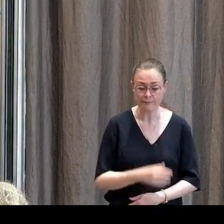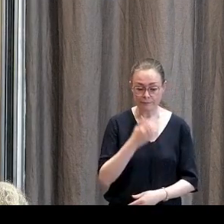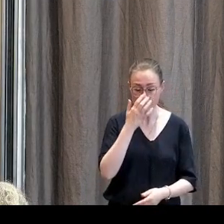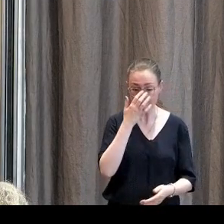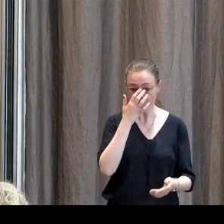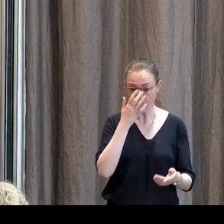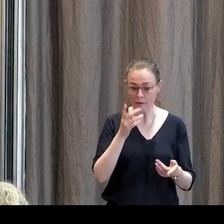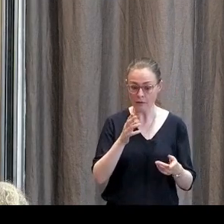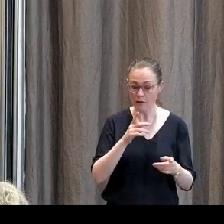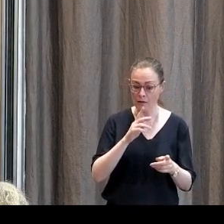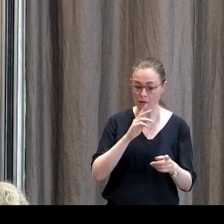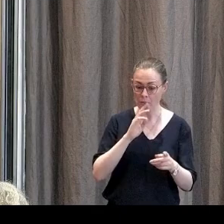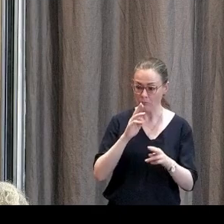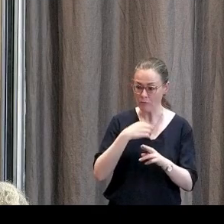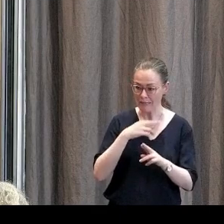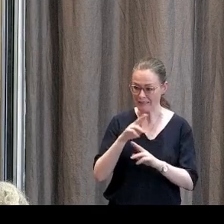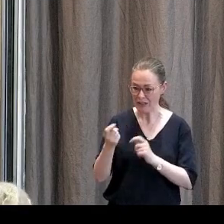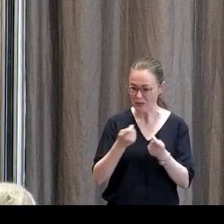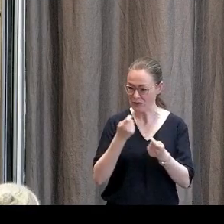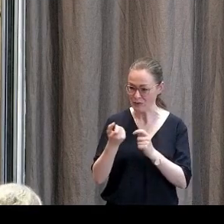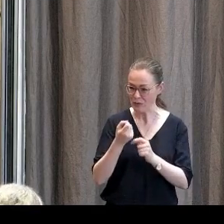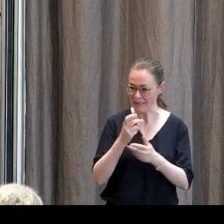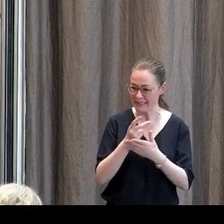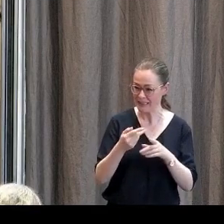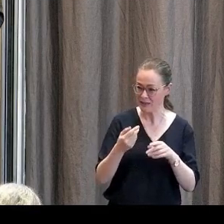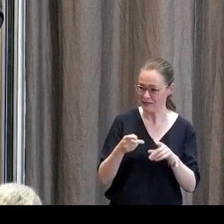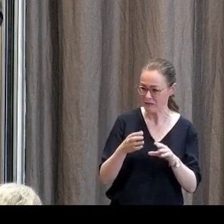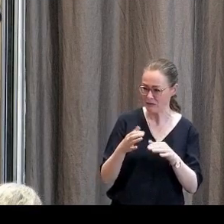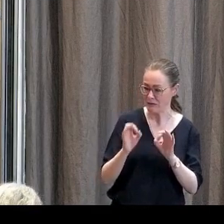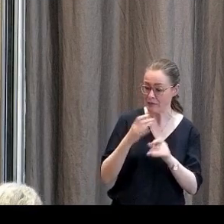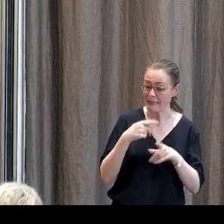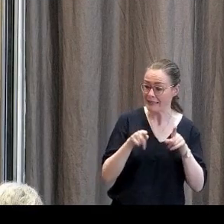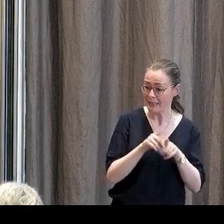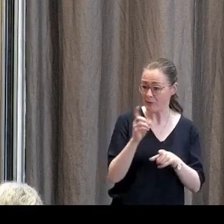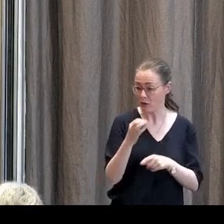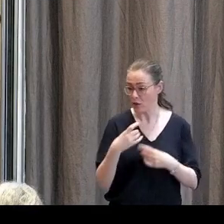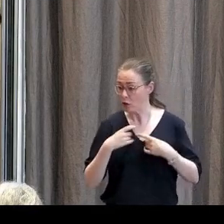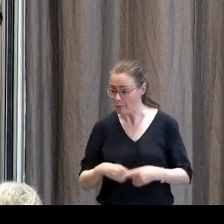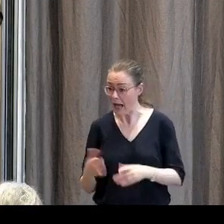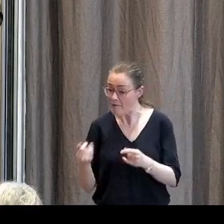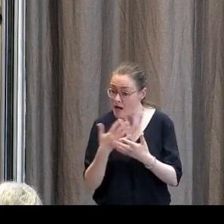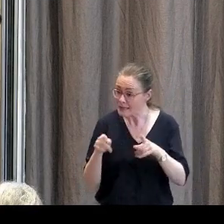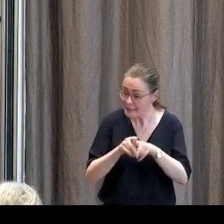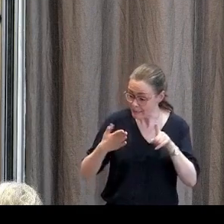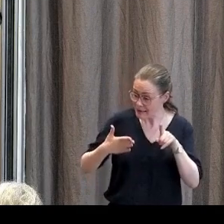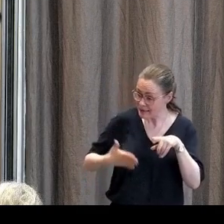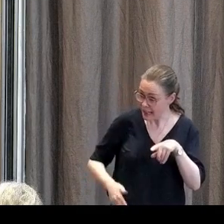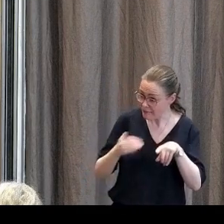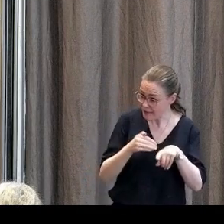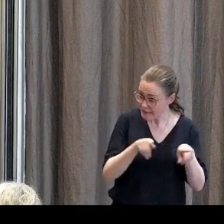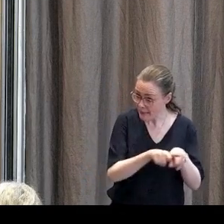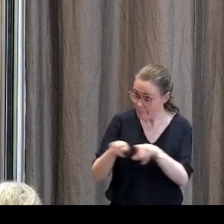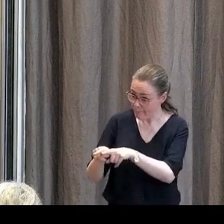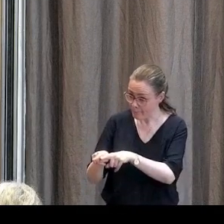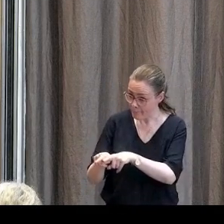So they don't control seizures all that well, similar situation to humans, and they have a lot of the same side effects.